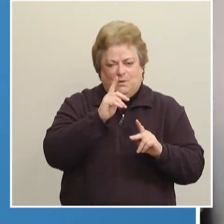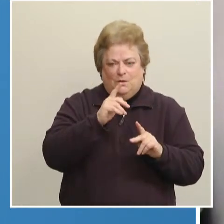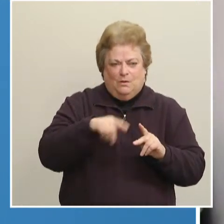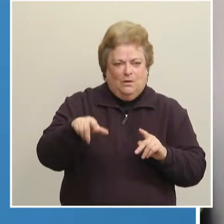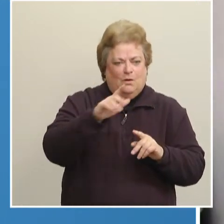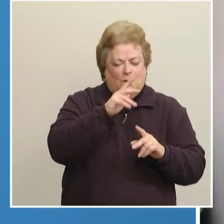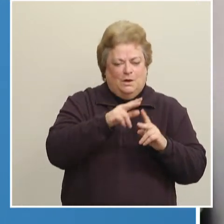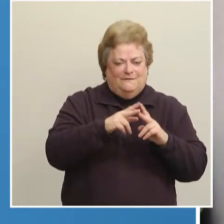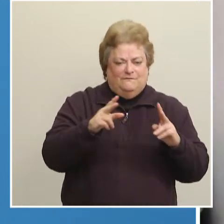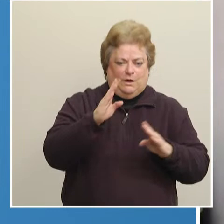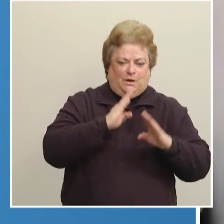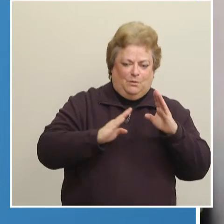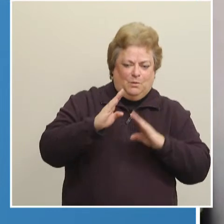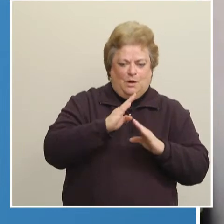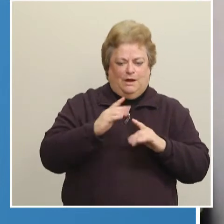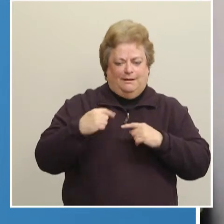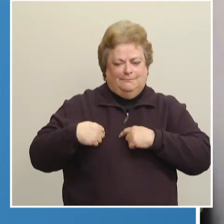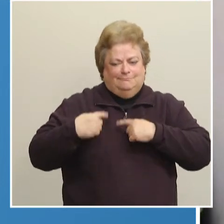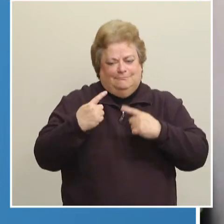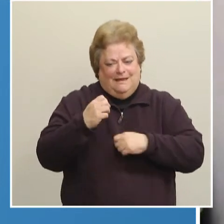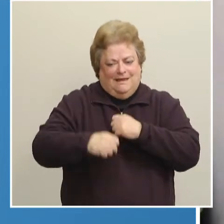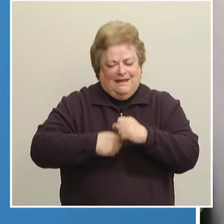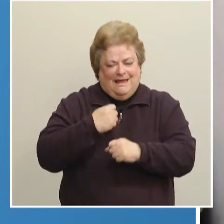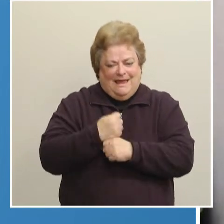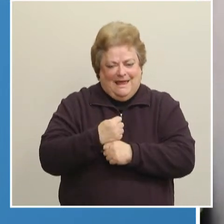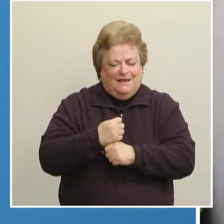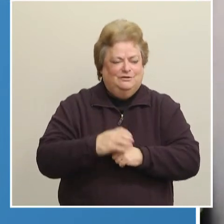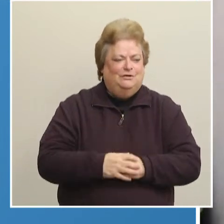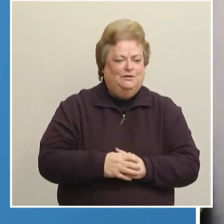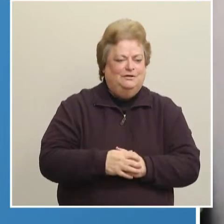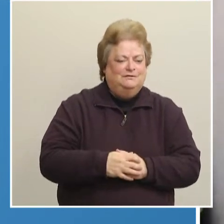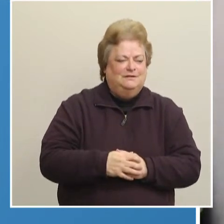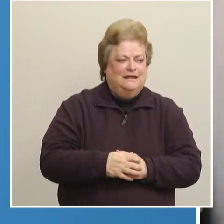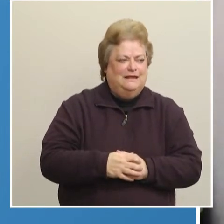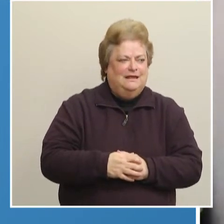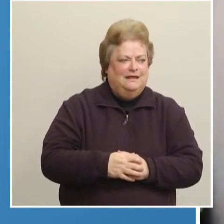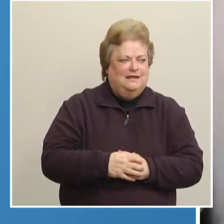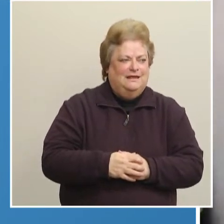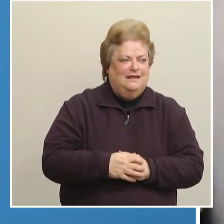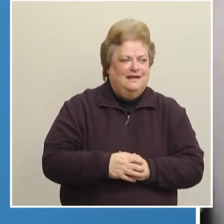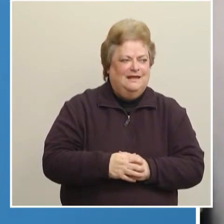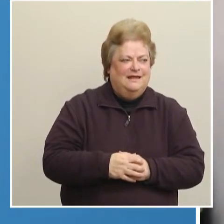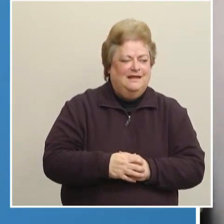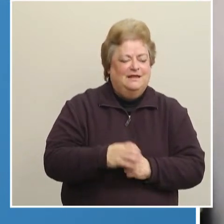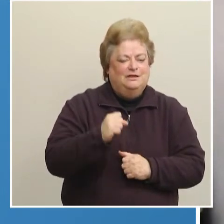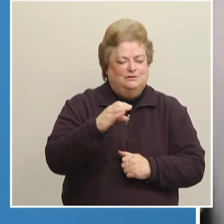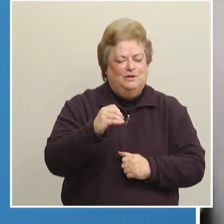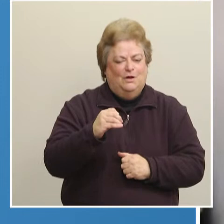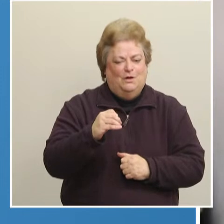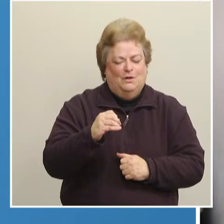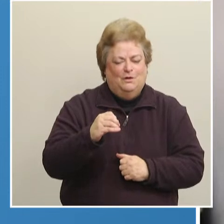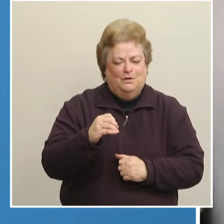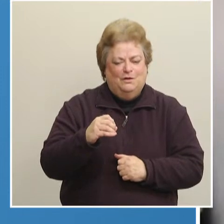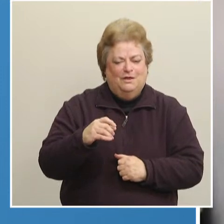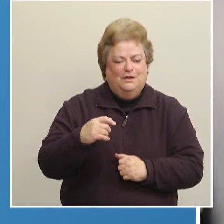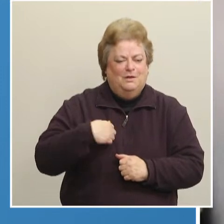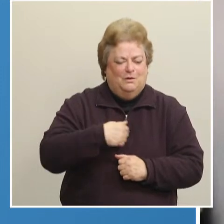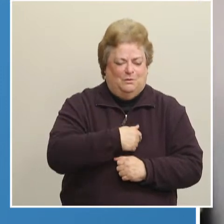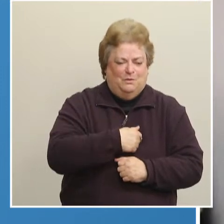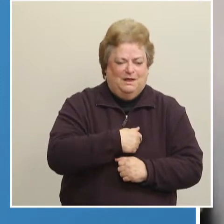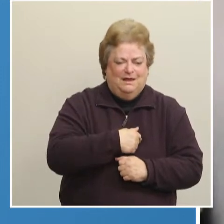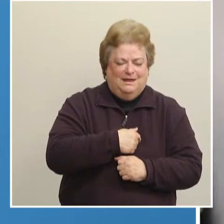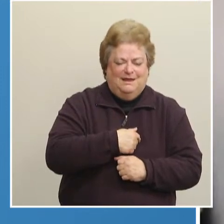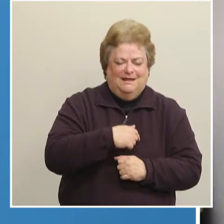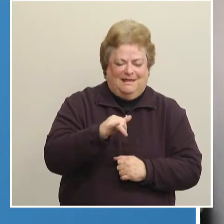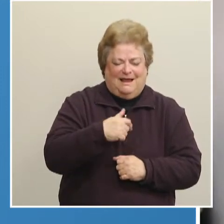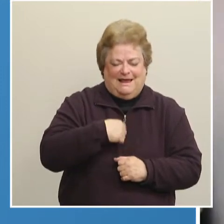last year. They've been available and forward facing for so long, and we just, like I